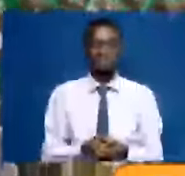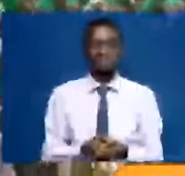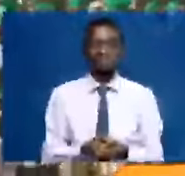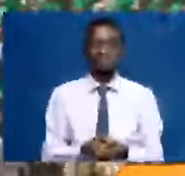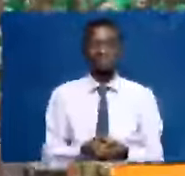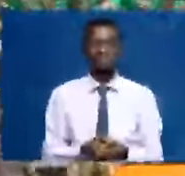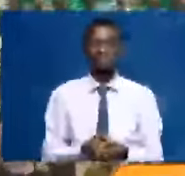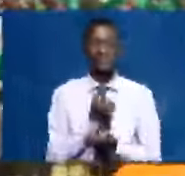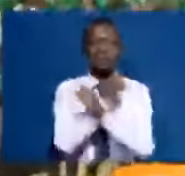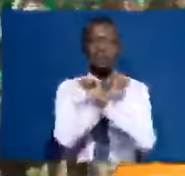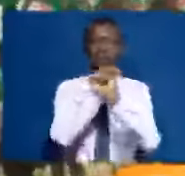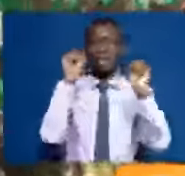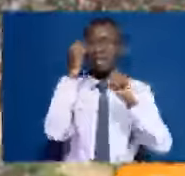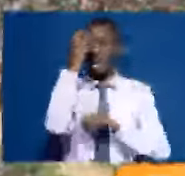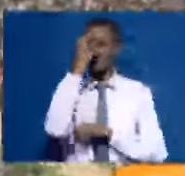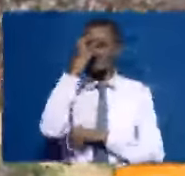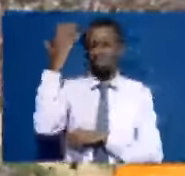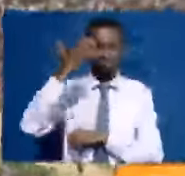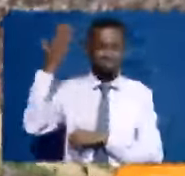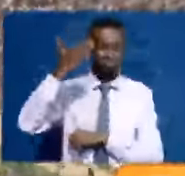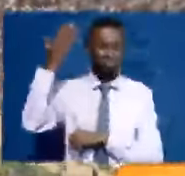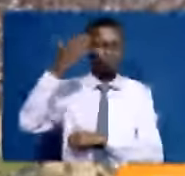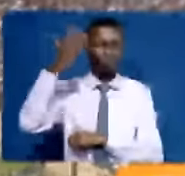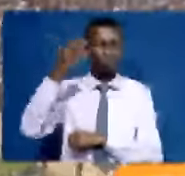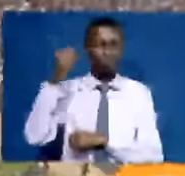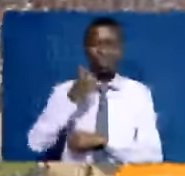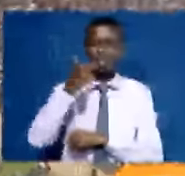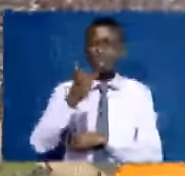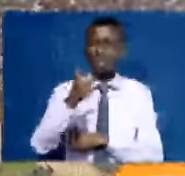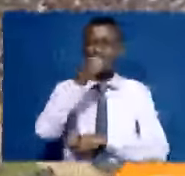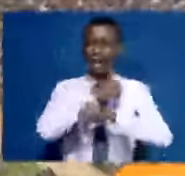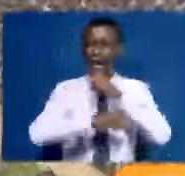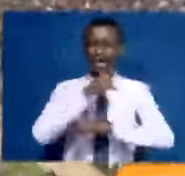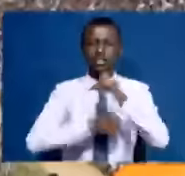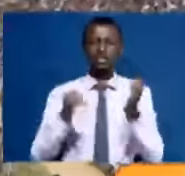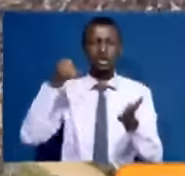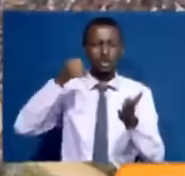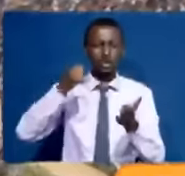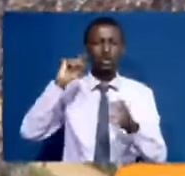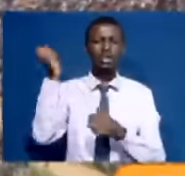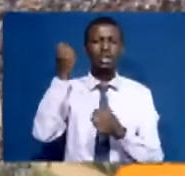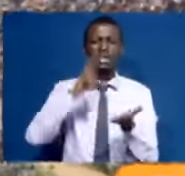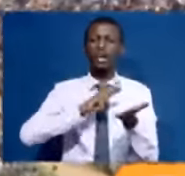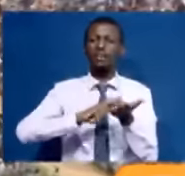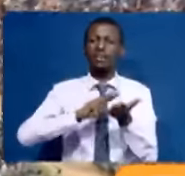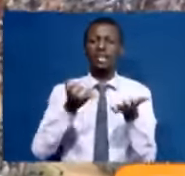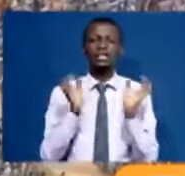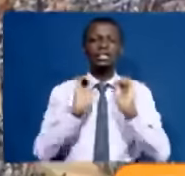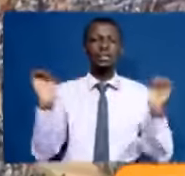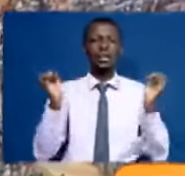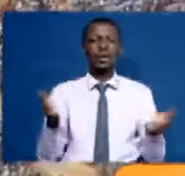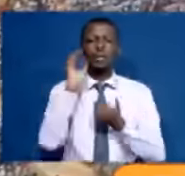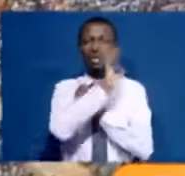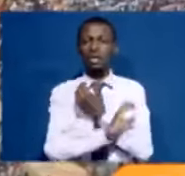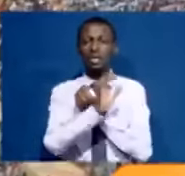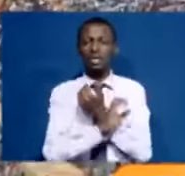President Ruto, in his Jamhuri Day speech, said the bold step to put Kenya in the category of visa-free countries was anchored on the pillar